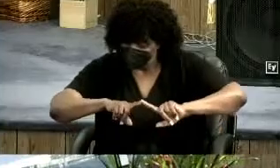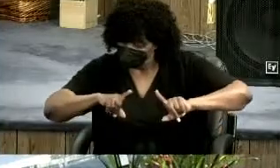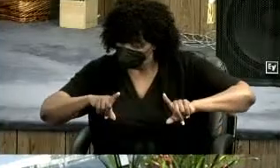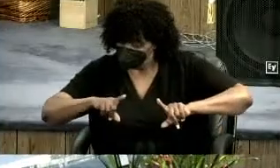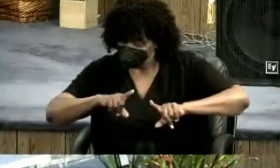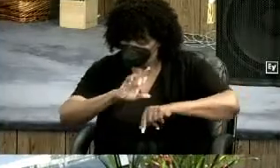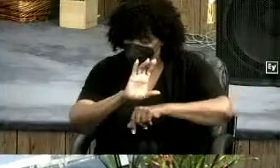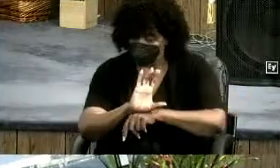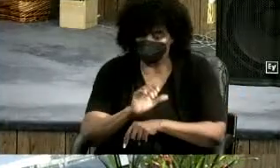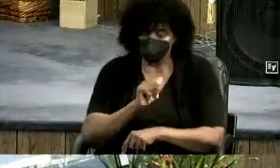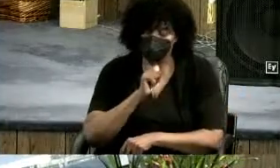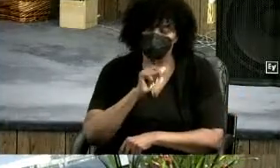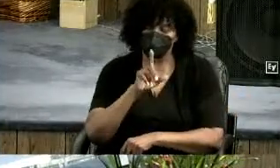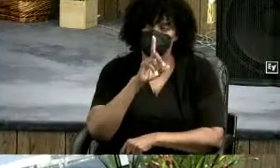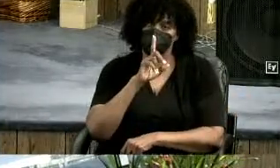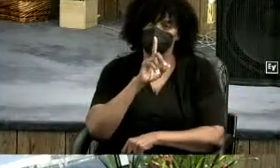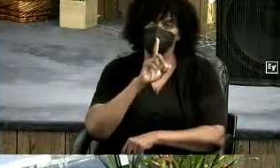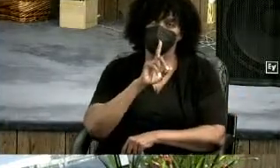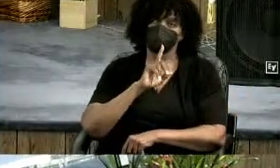ain't saying nothing.